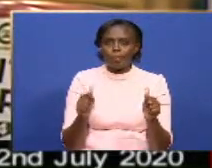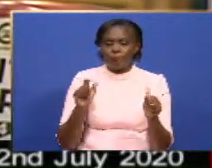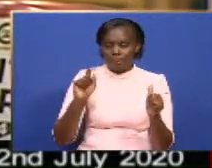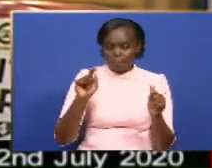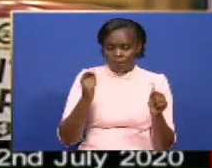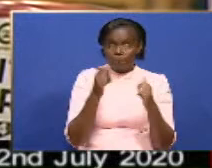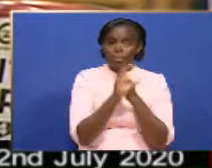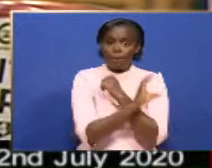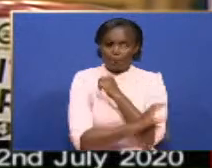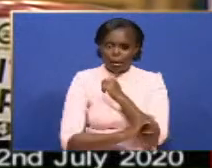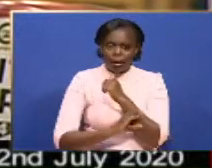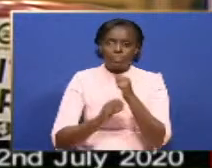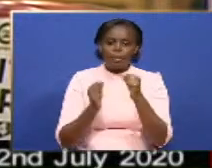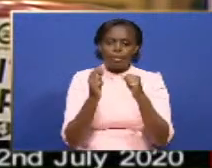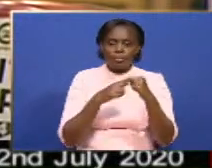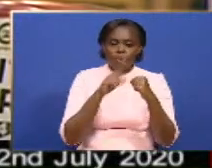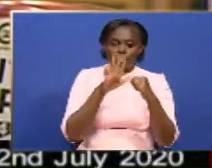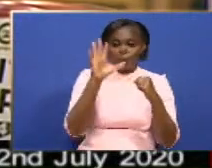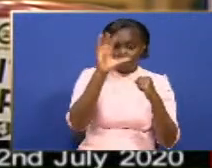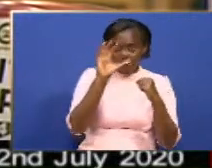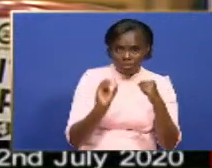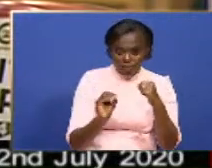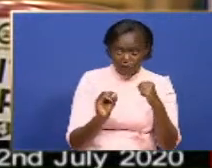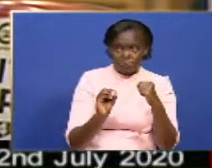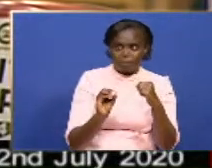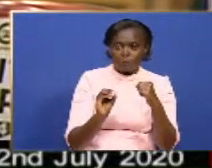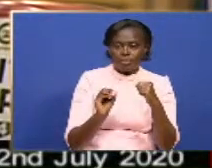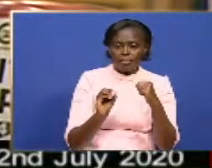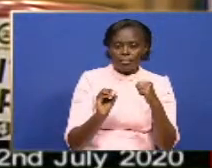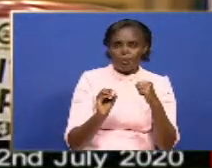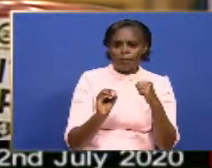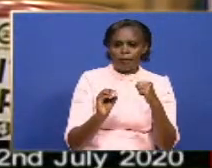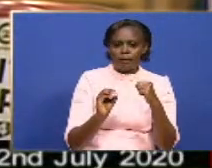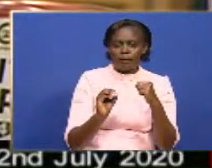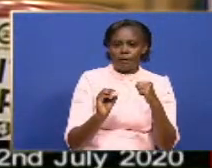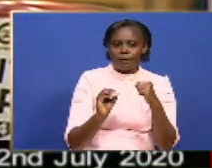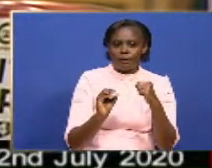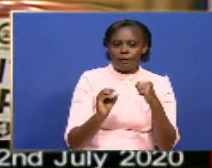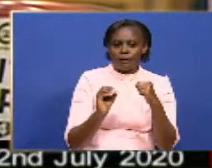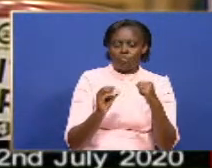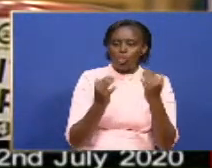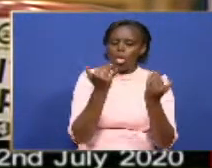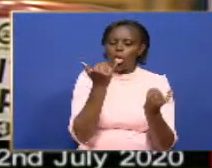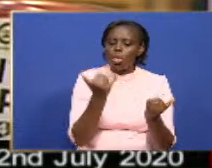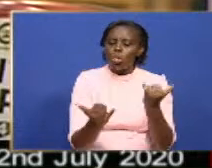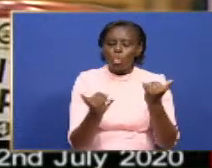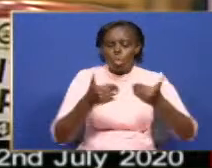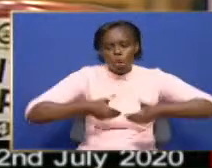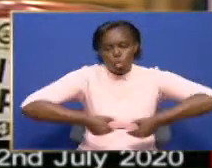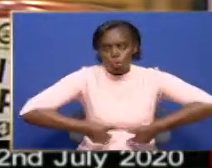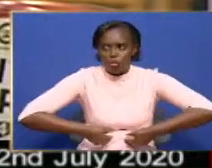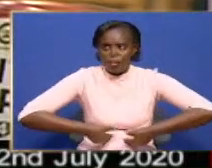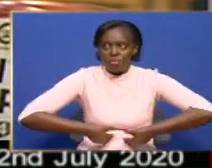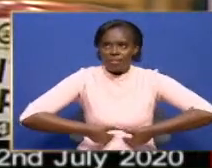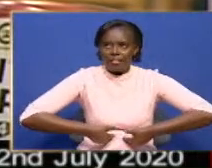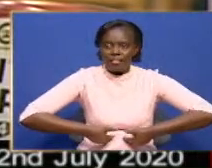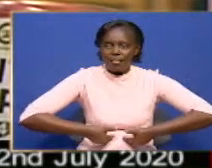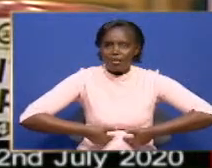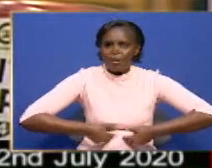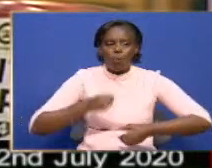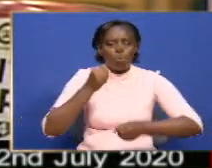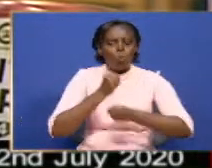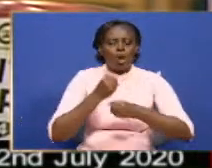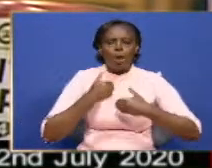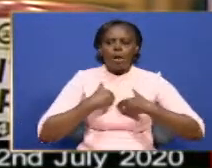Kenya, 75% of the total population are young people. They've not been